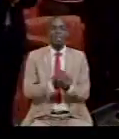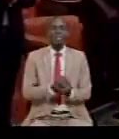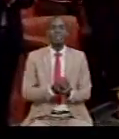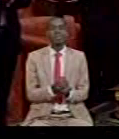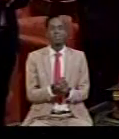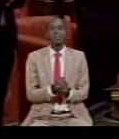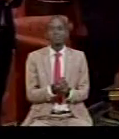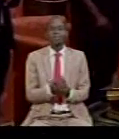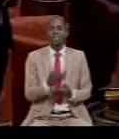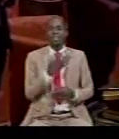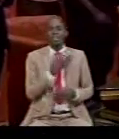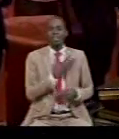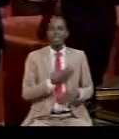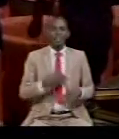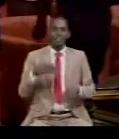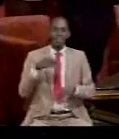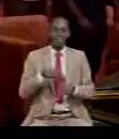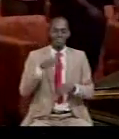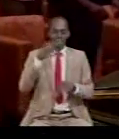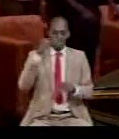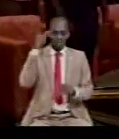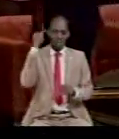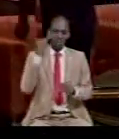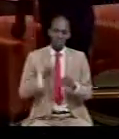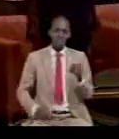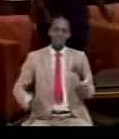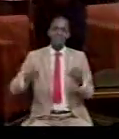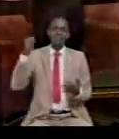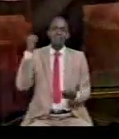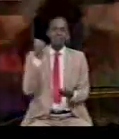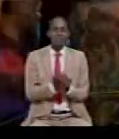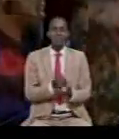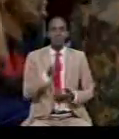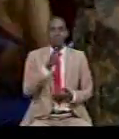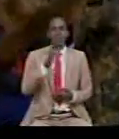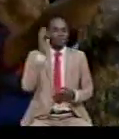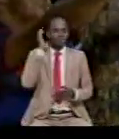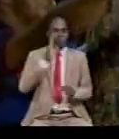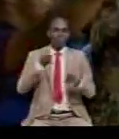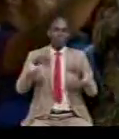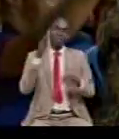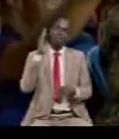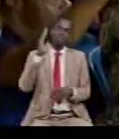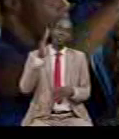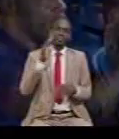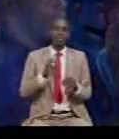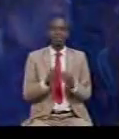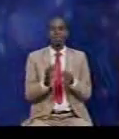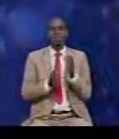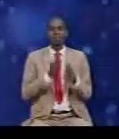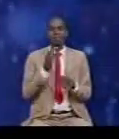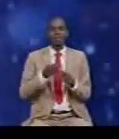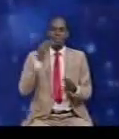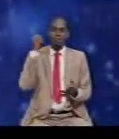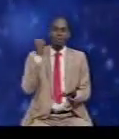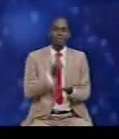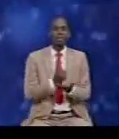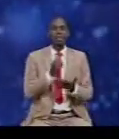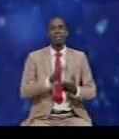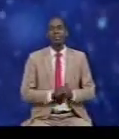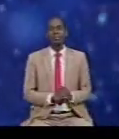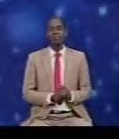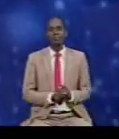at the final amen, you will testify. Amen.